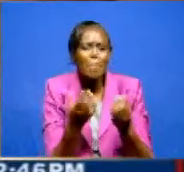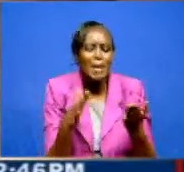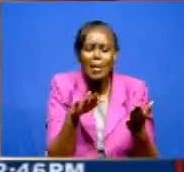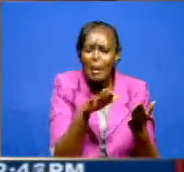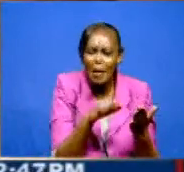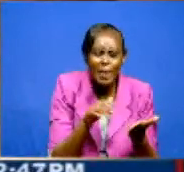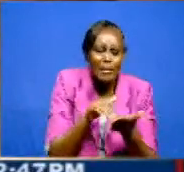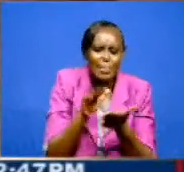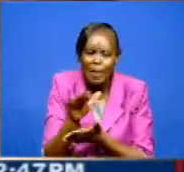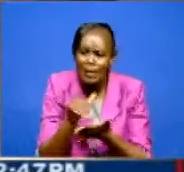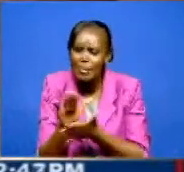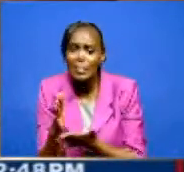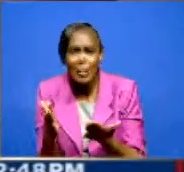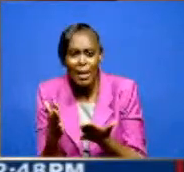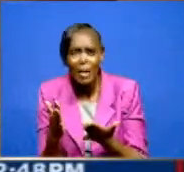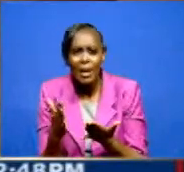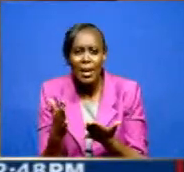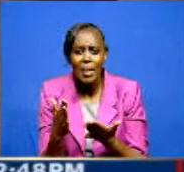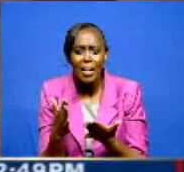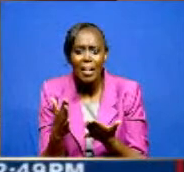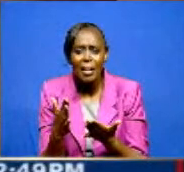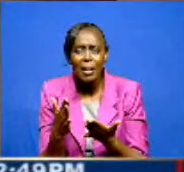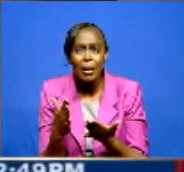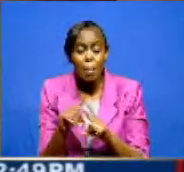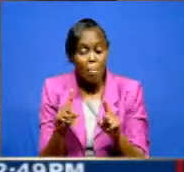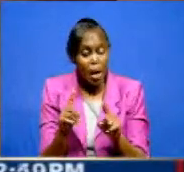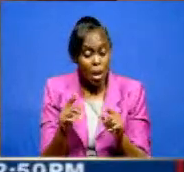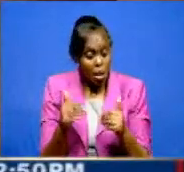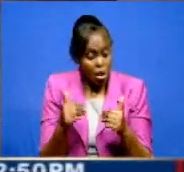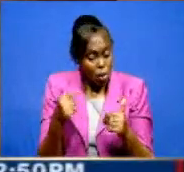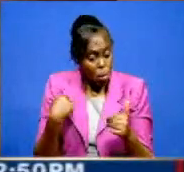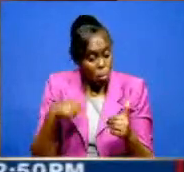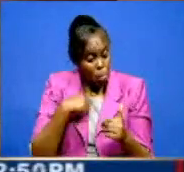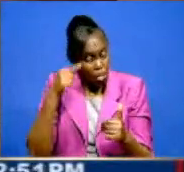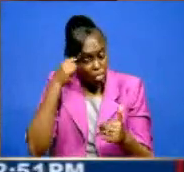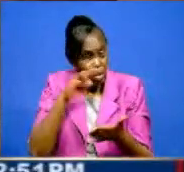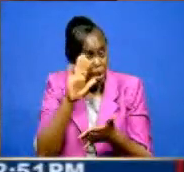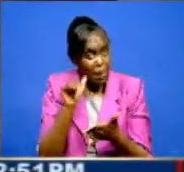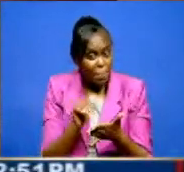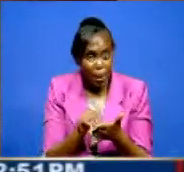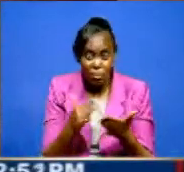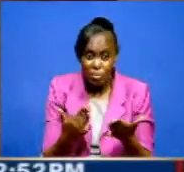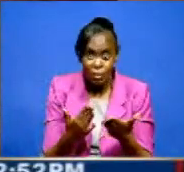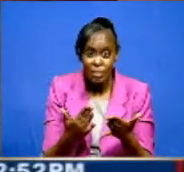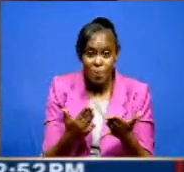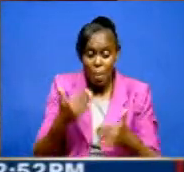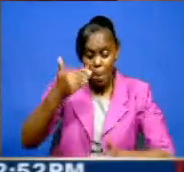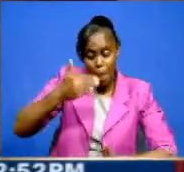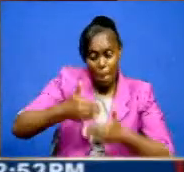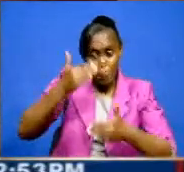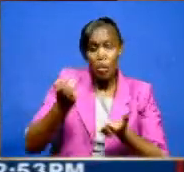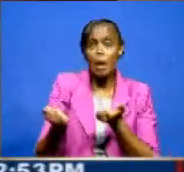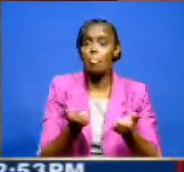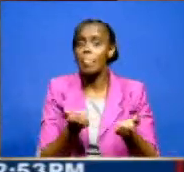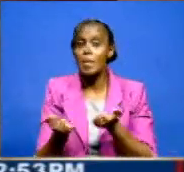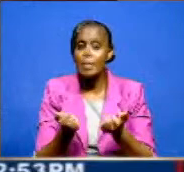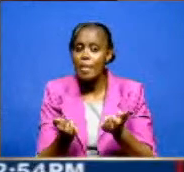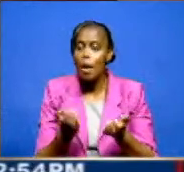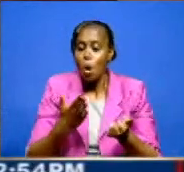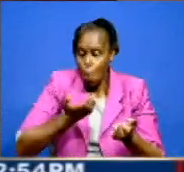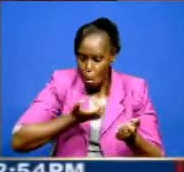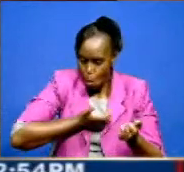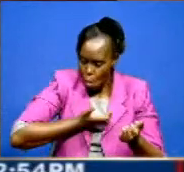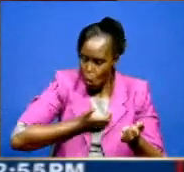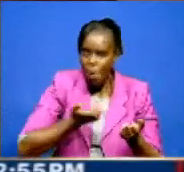places inside Africa. But we do not think about cross-border trade, about our